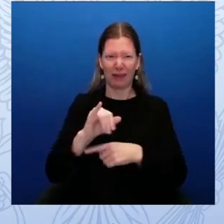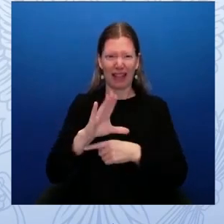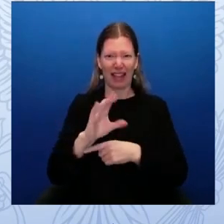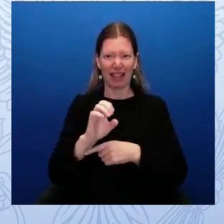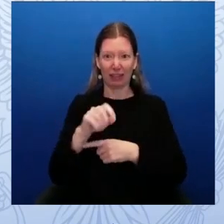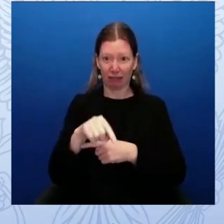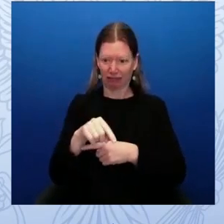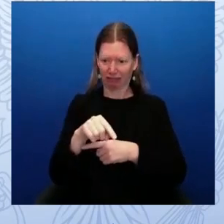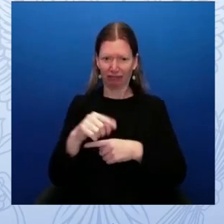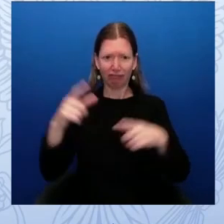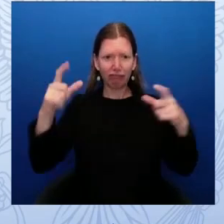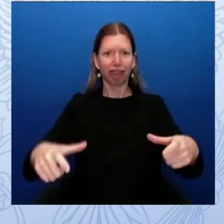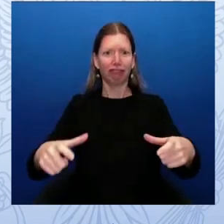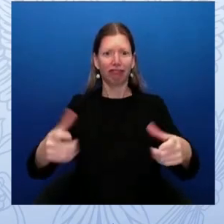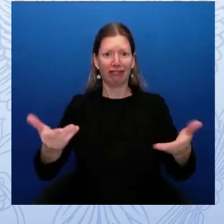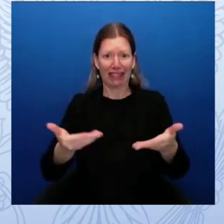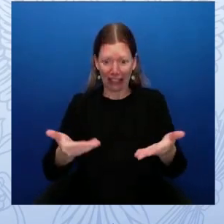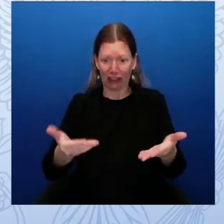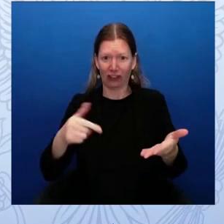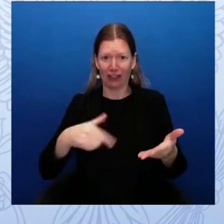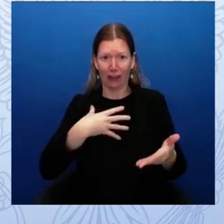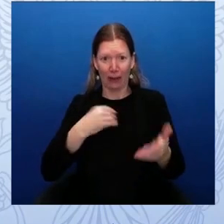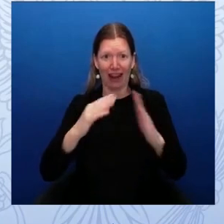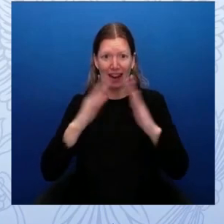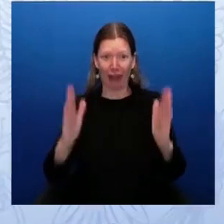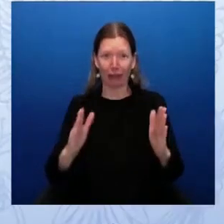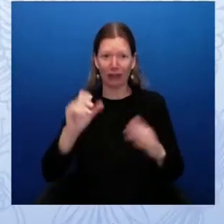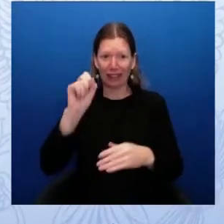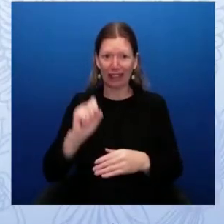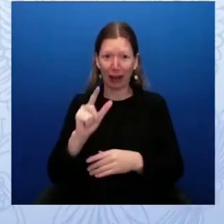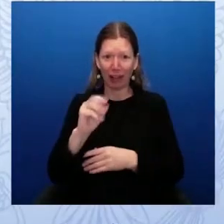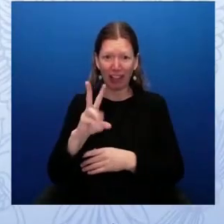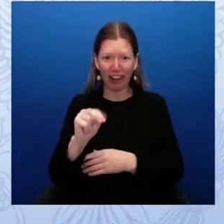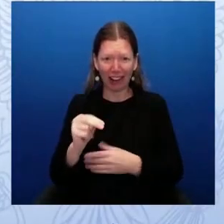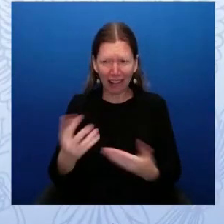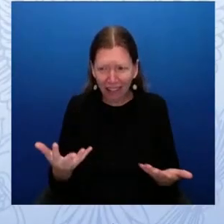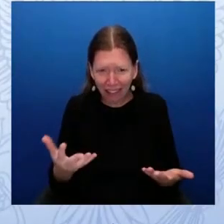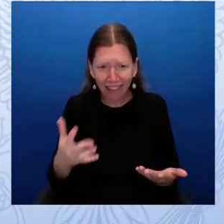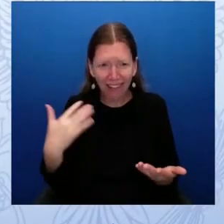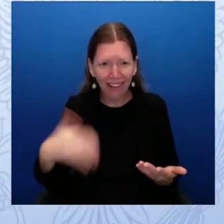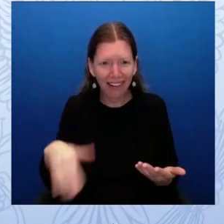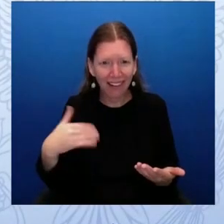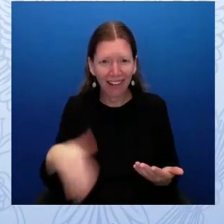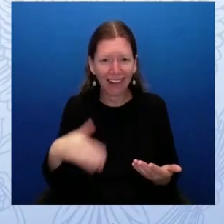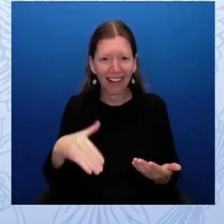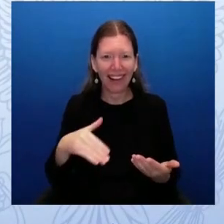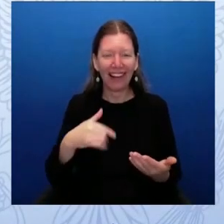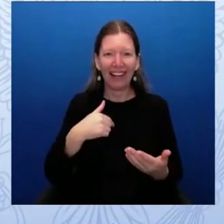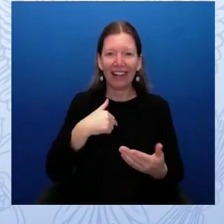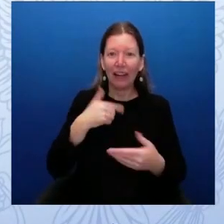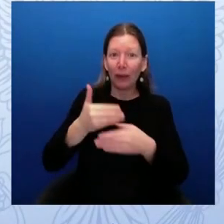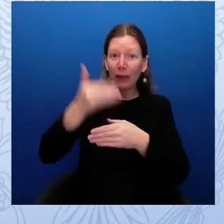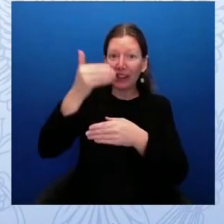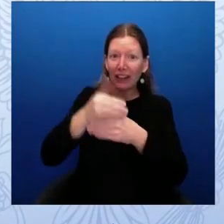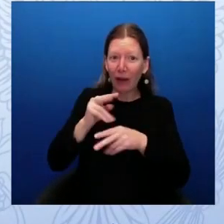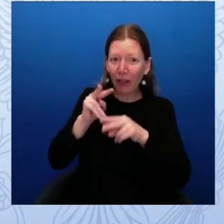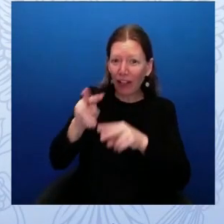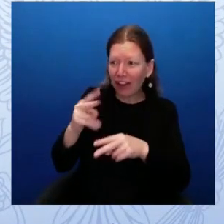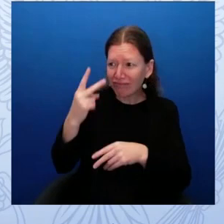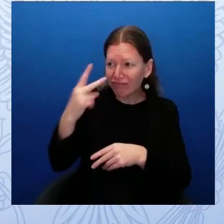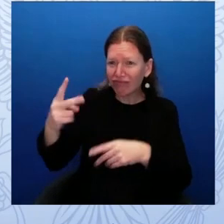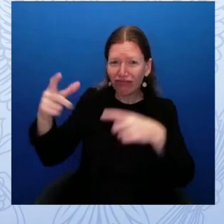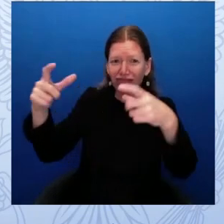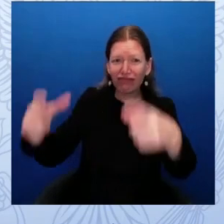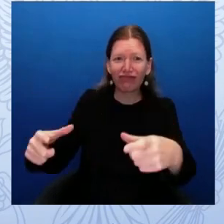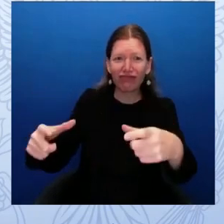knew, right? It's so great to look out the window and to see this down here. So I hope each of you enjoy